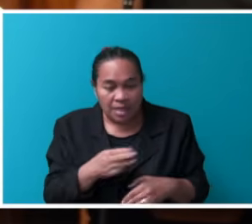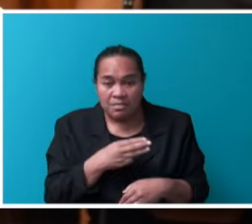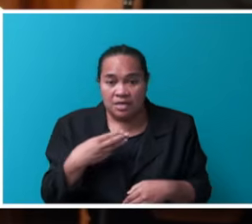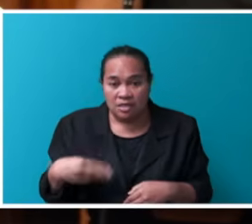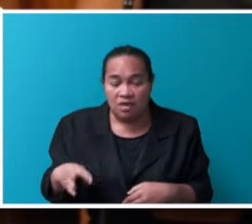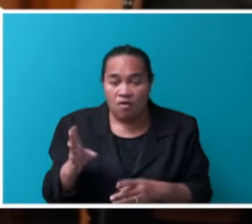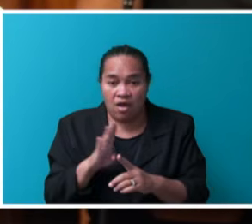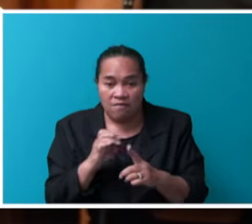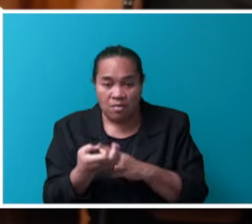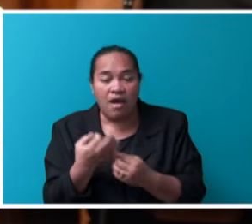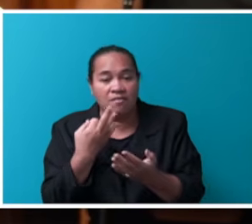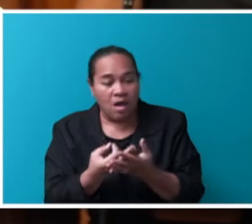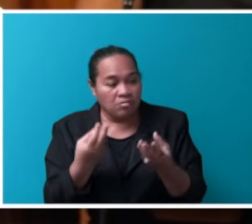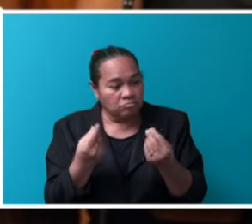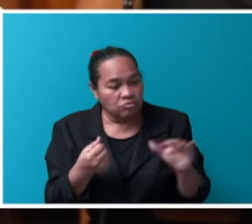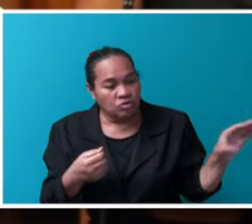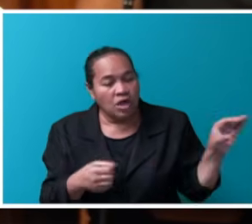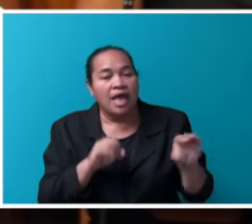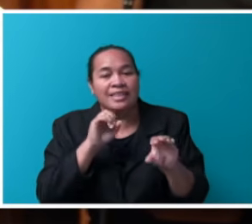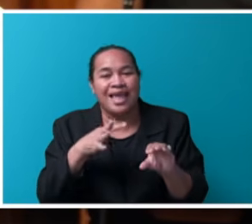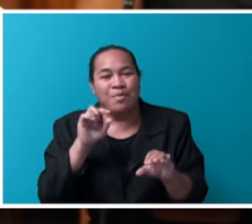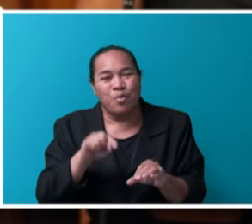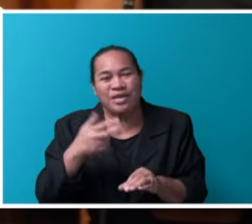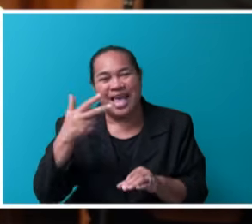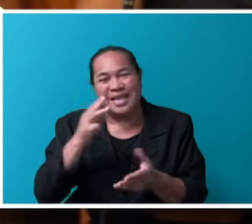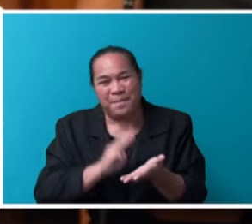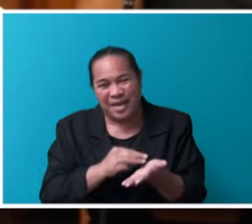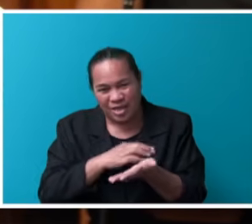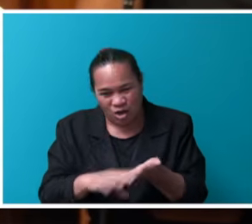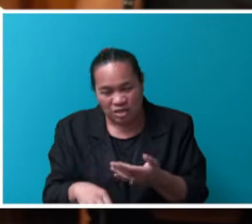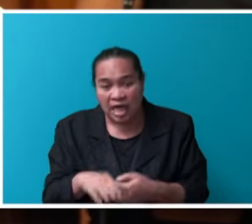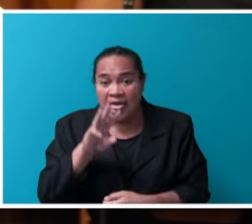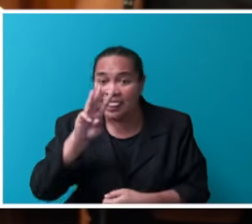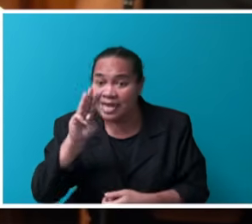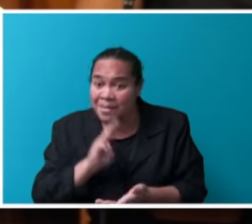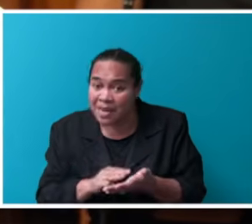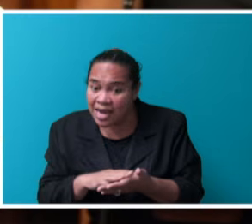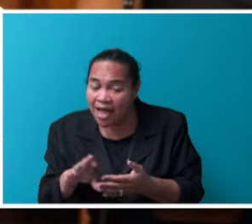provided a total funding of $10.8 million, which includes $3 million for